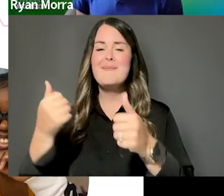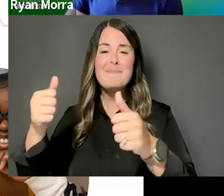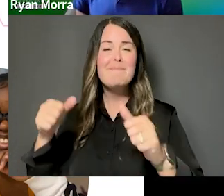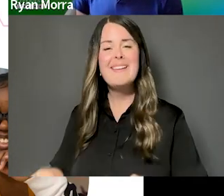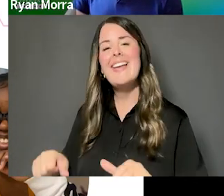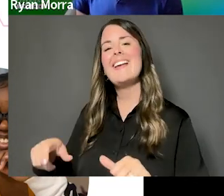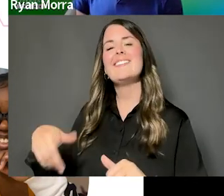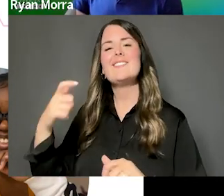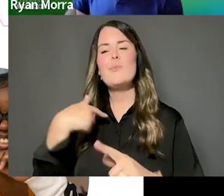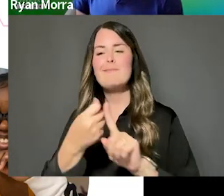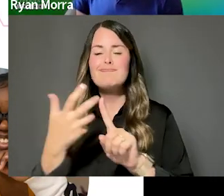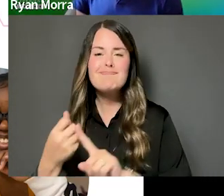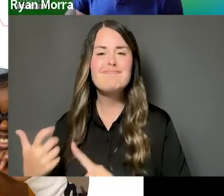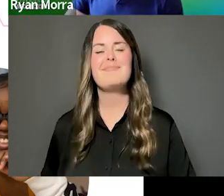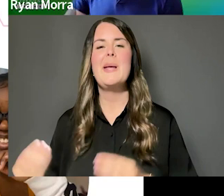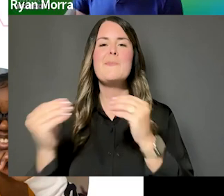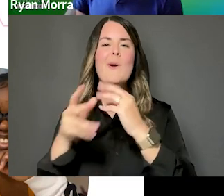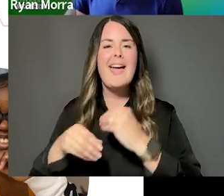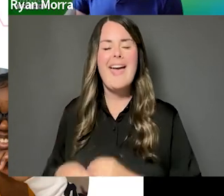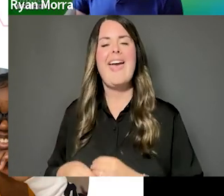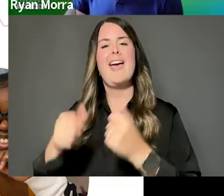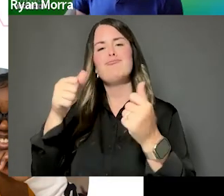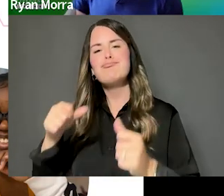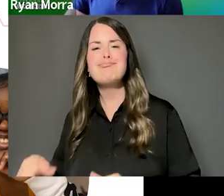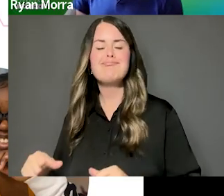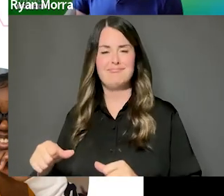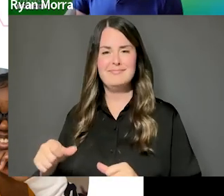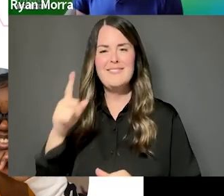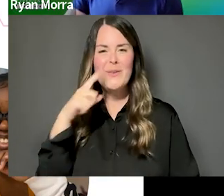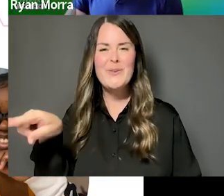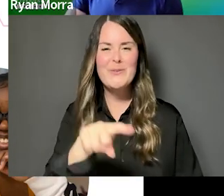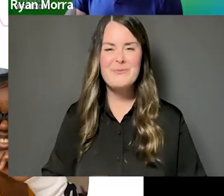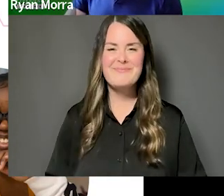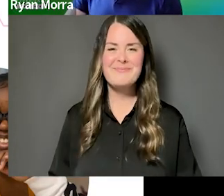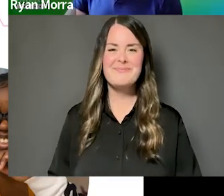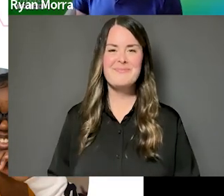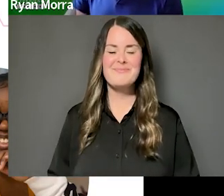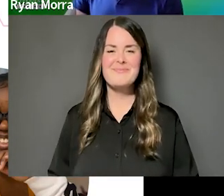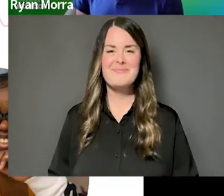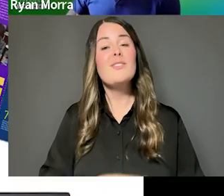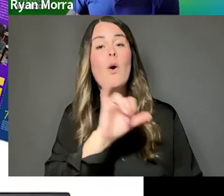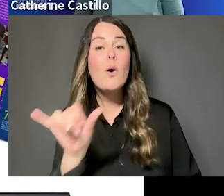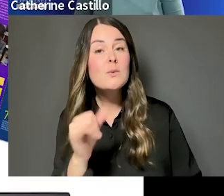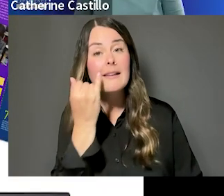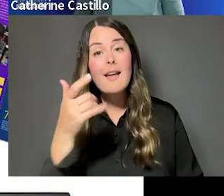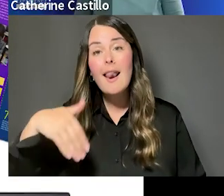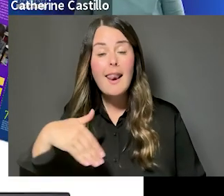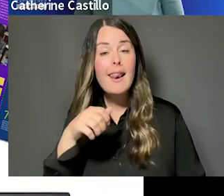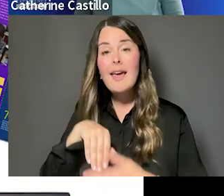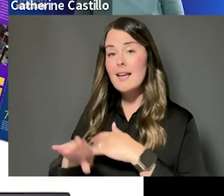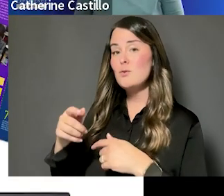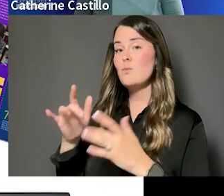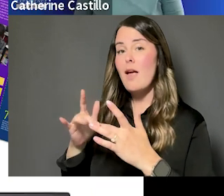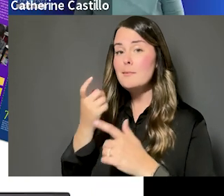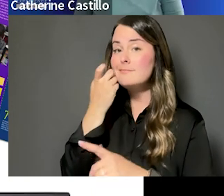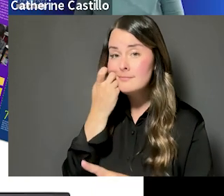landing page as we expand upon these experiences and build our bank of informative resources for you. Also, if you haven't